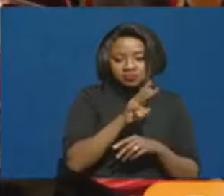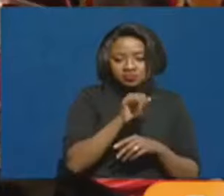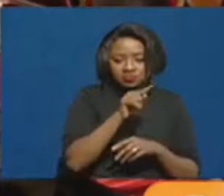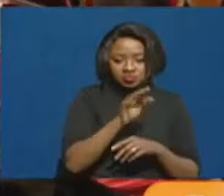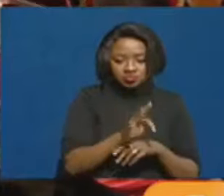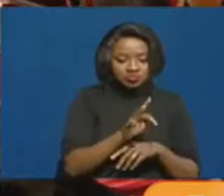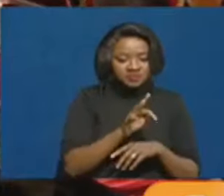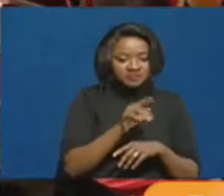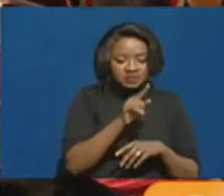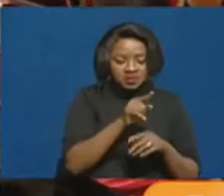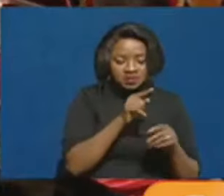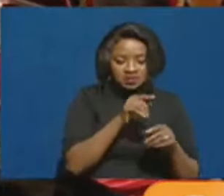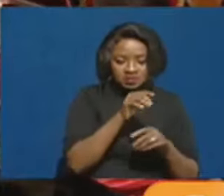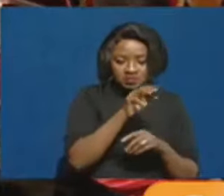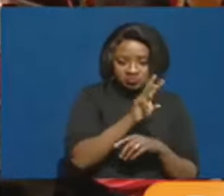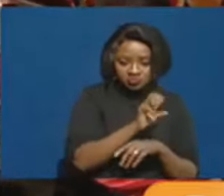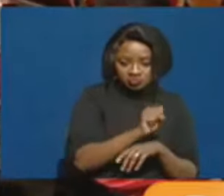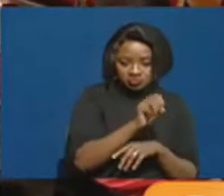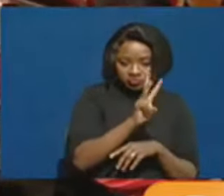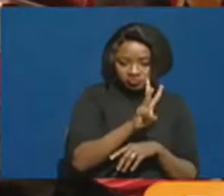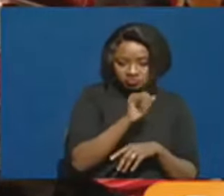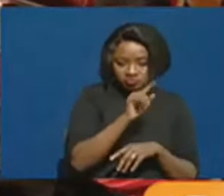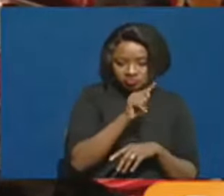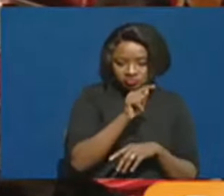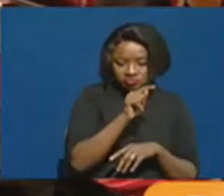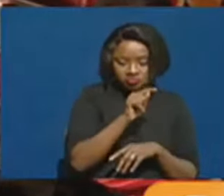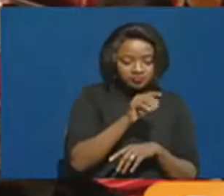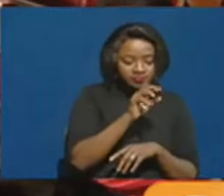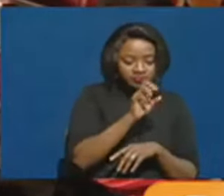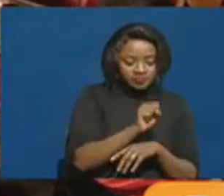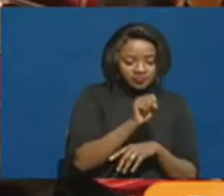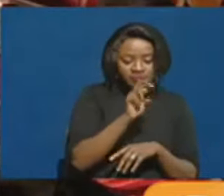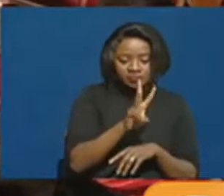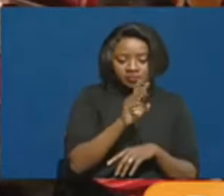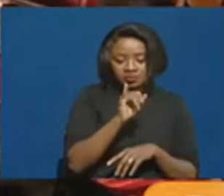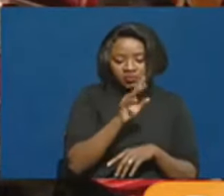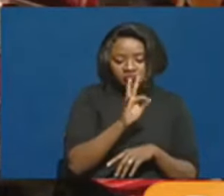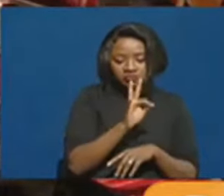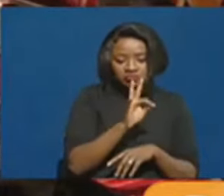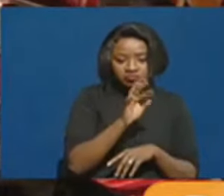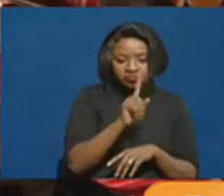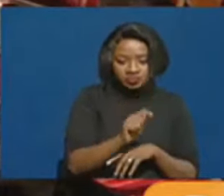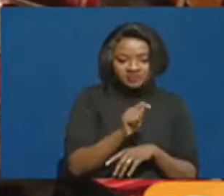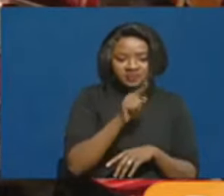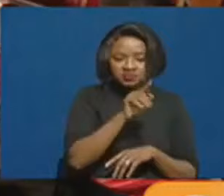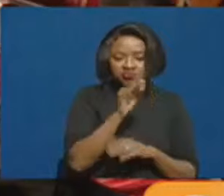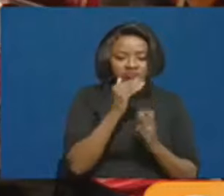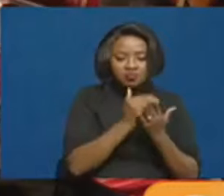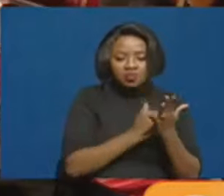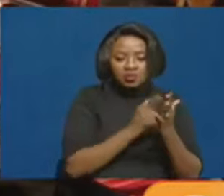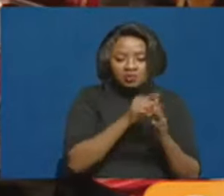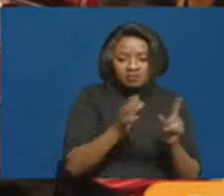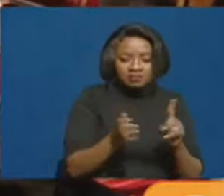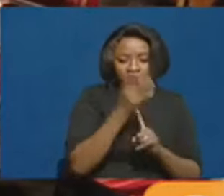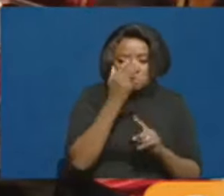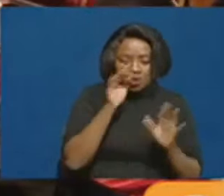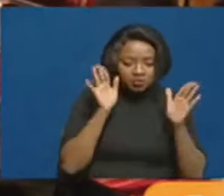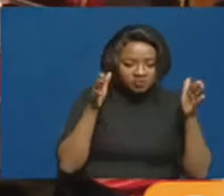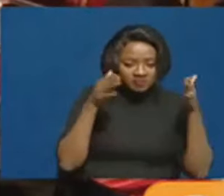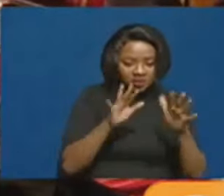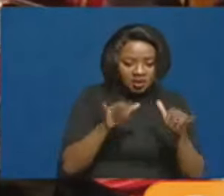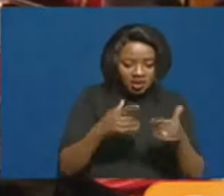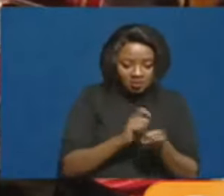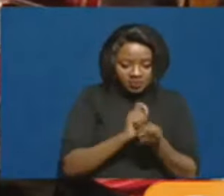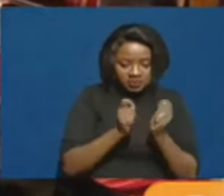SWIFT program in Uasin Gishu 1, in all the other counties as well? Because what you're focusing on here is how do we turn waste into money?